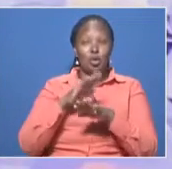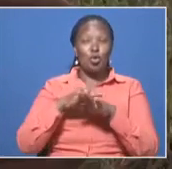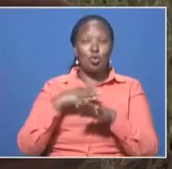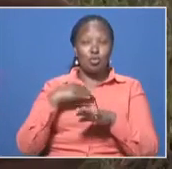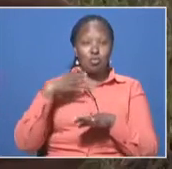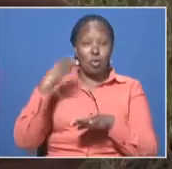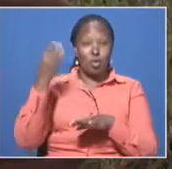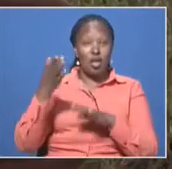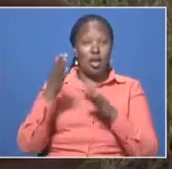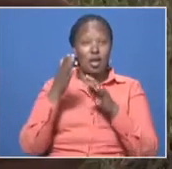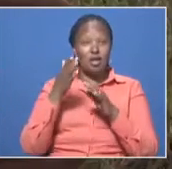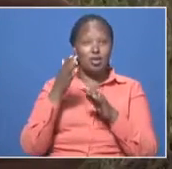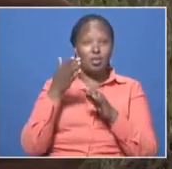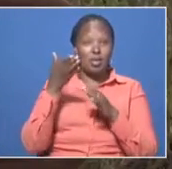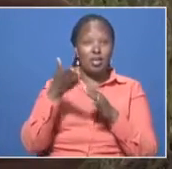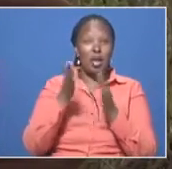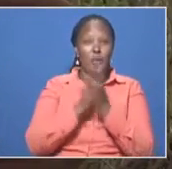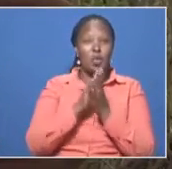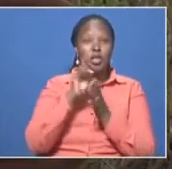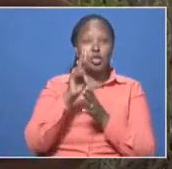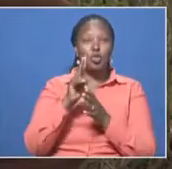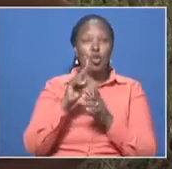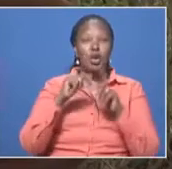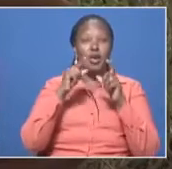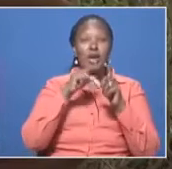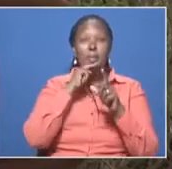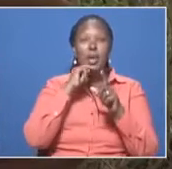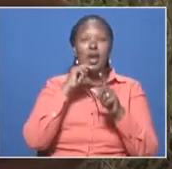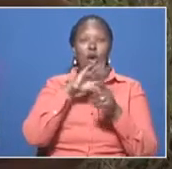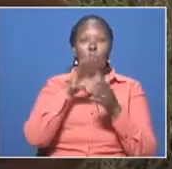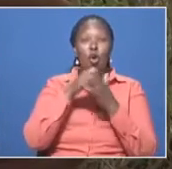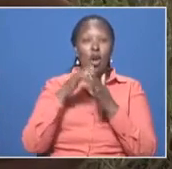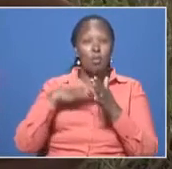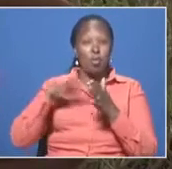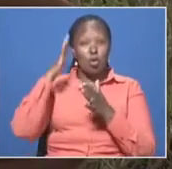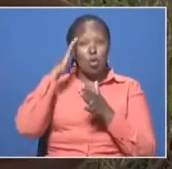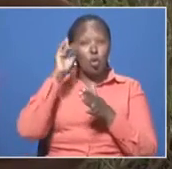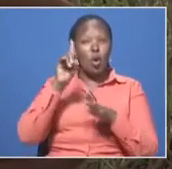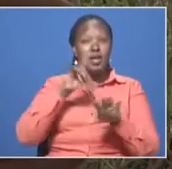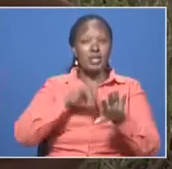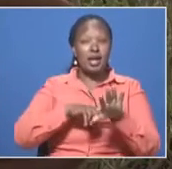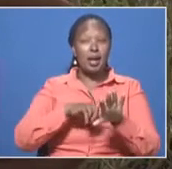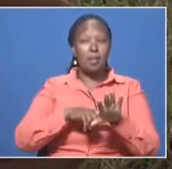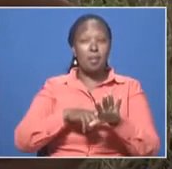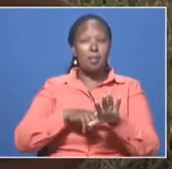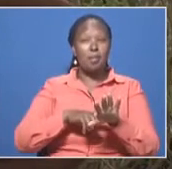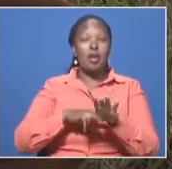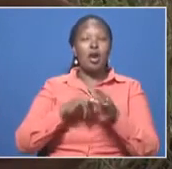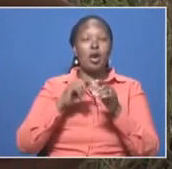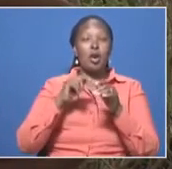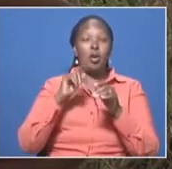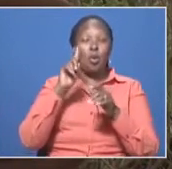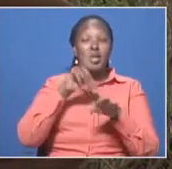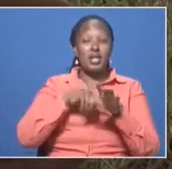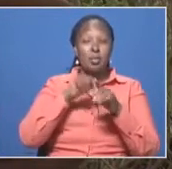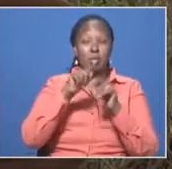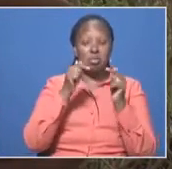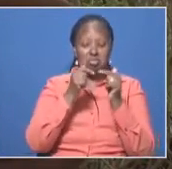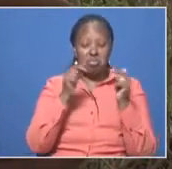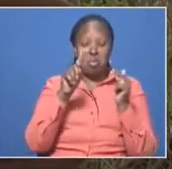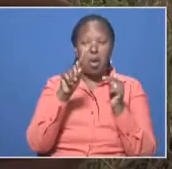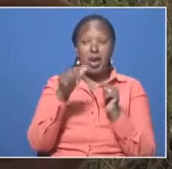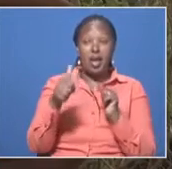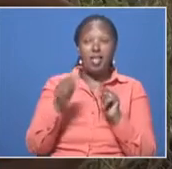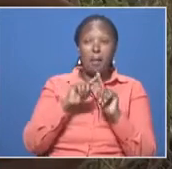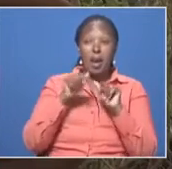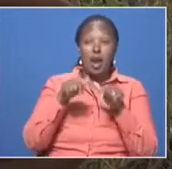to be with these two great men who everybody knows at one point were on opposite sides, and they have